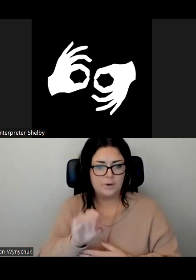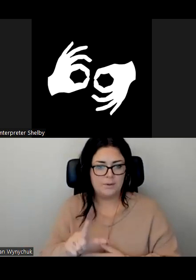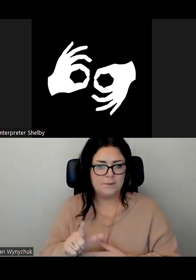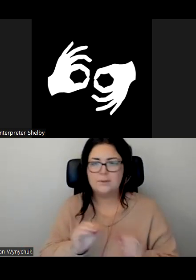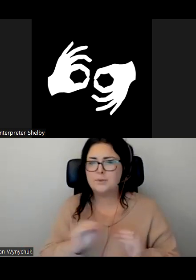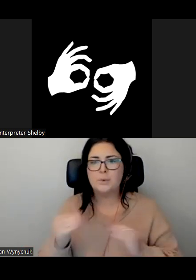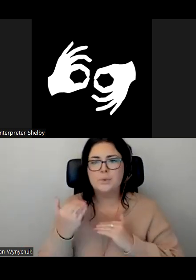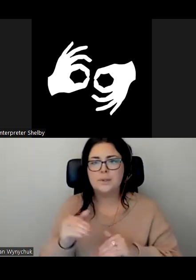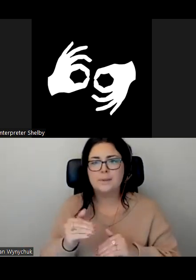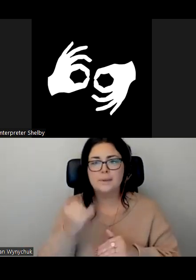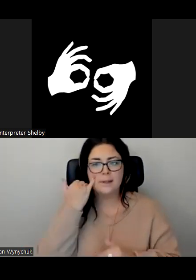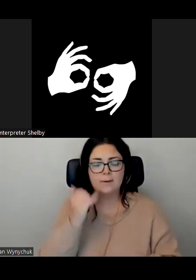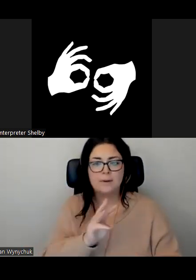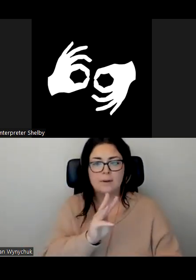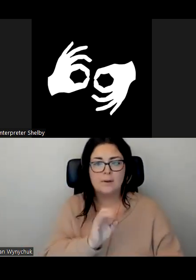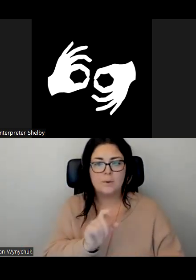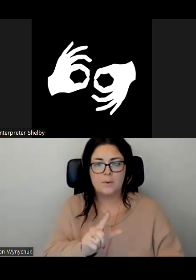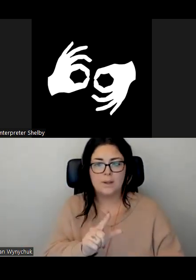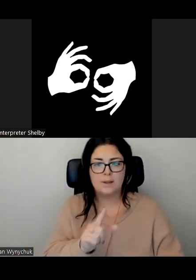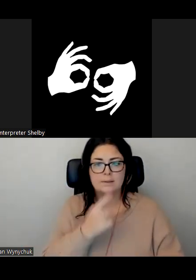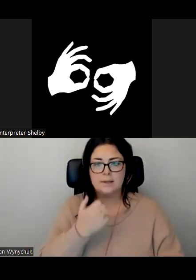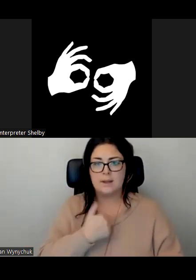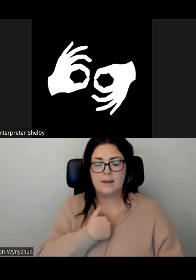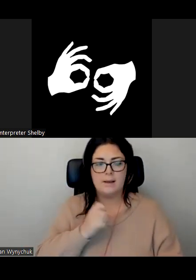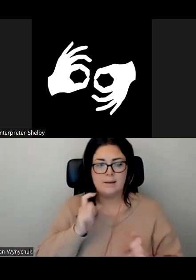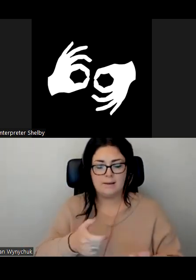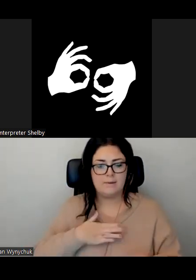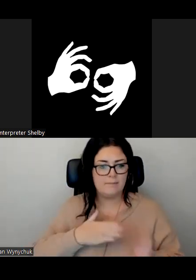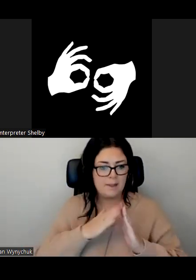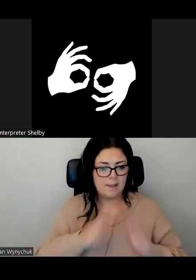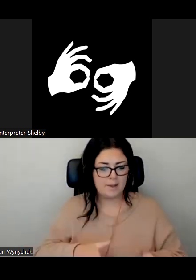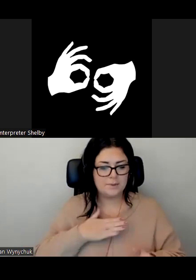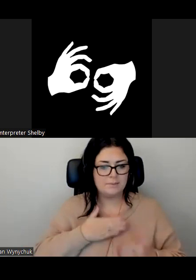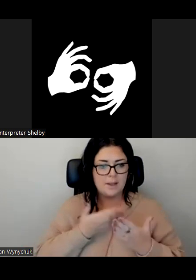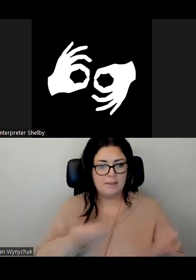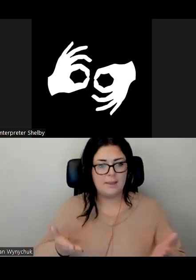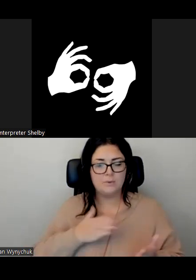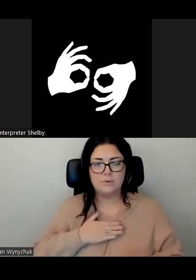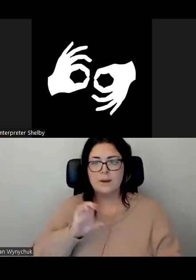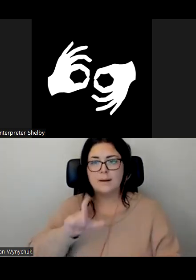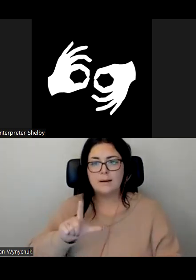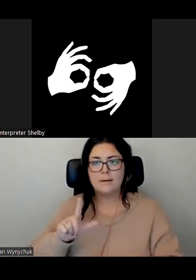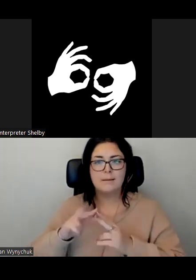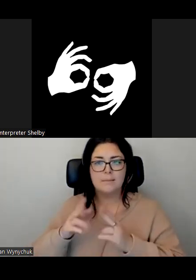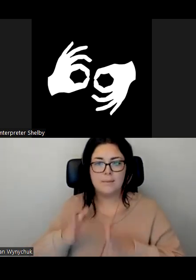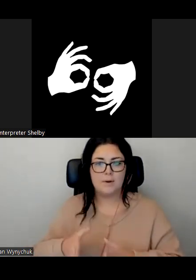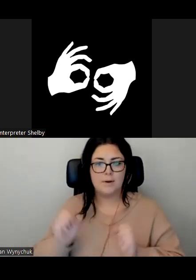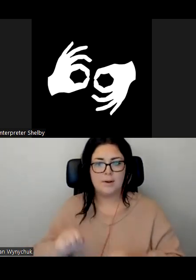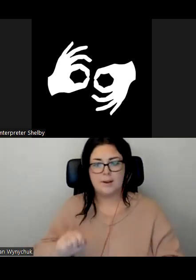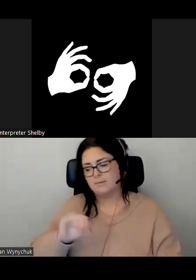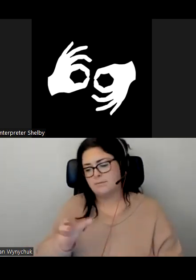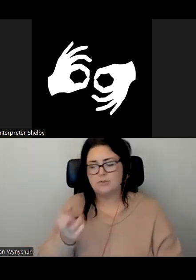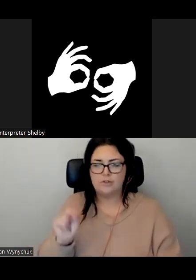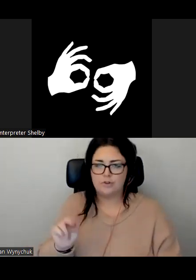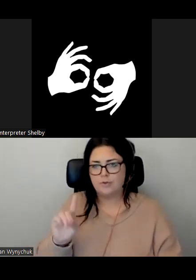if you have a will, you can say, oh, I give my house and my belongings to my common law partner, John Doe.